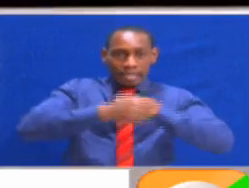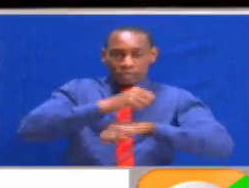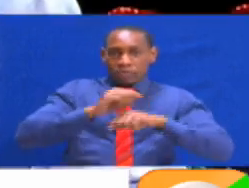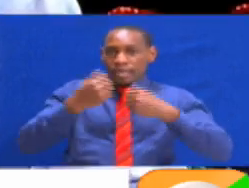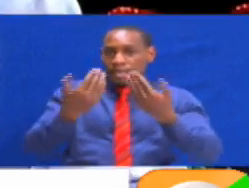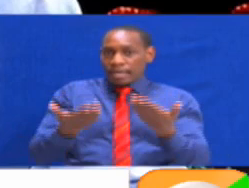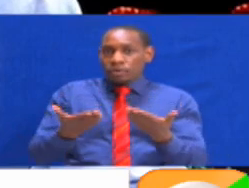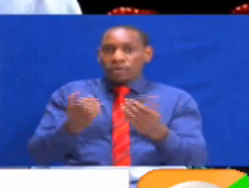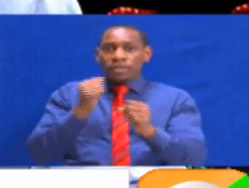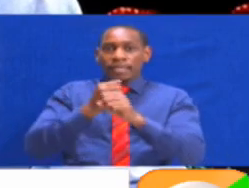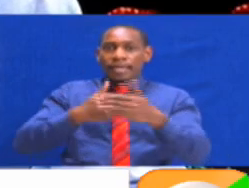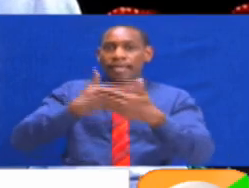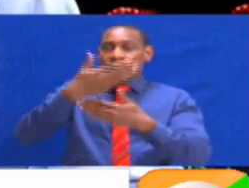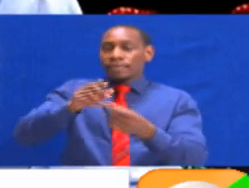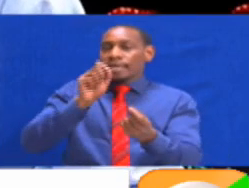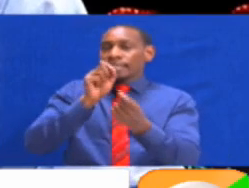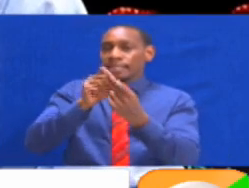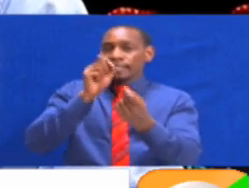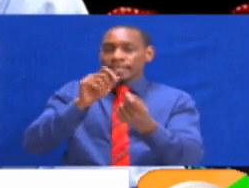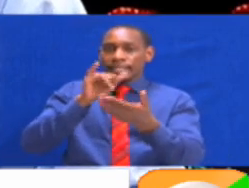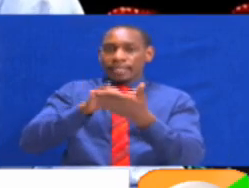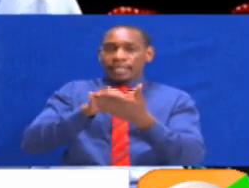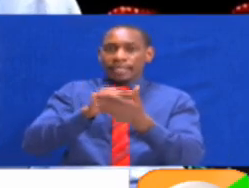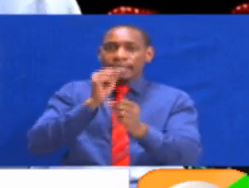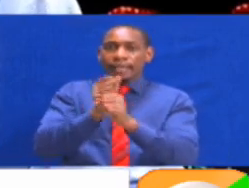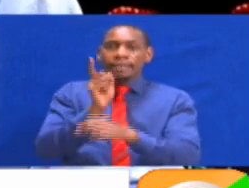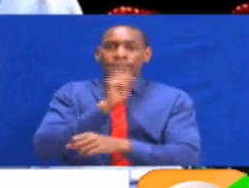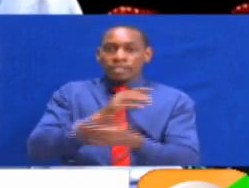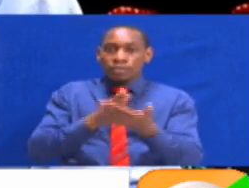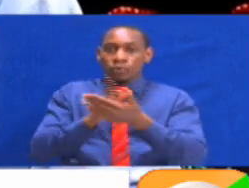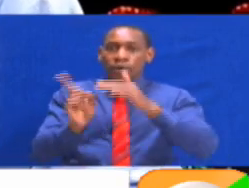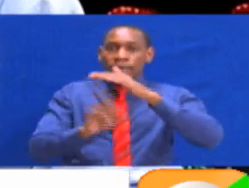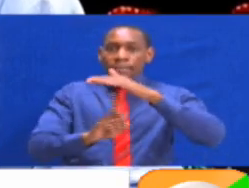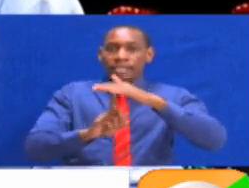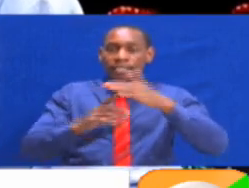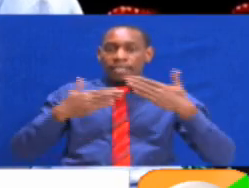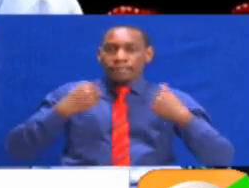of the tests that have been carried out by the Minister of Health.